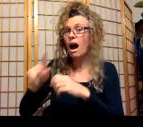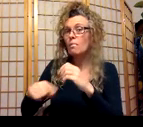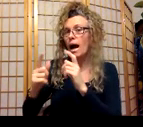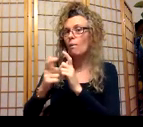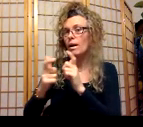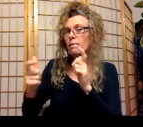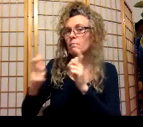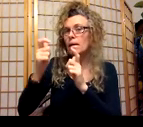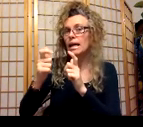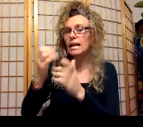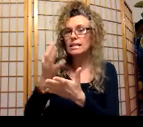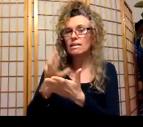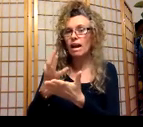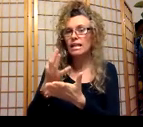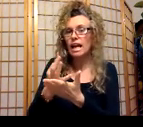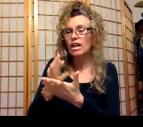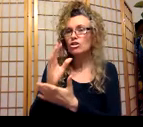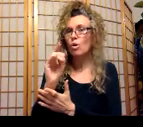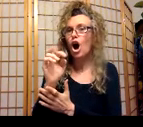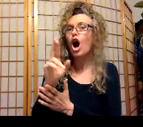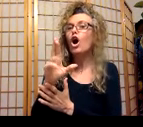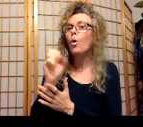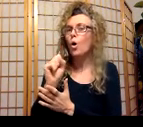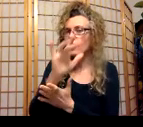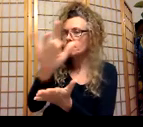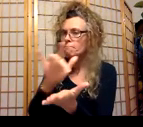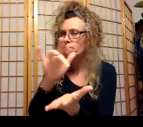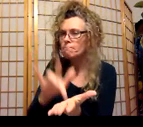biggest financial cores of the world,